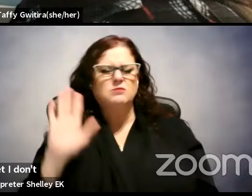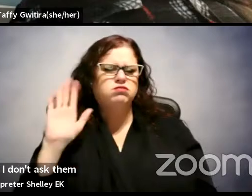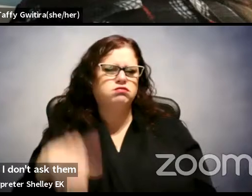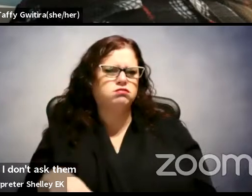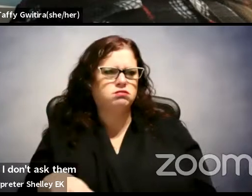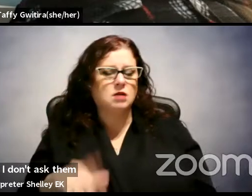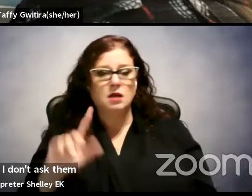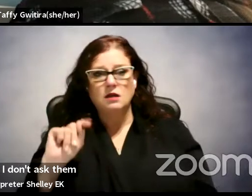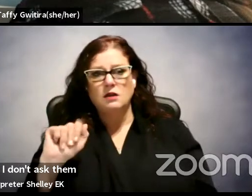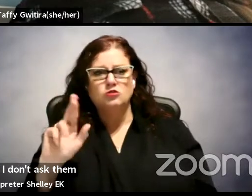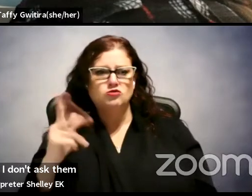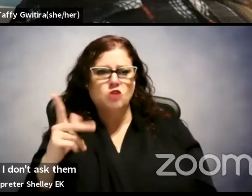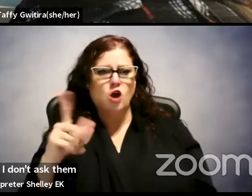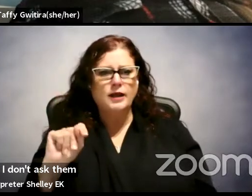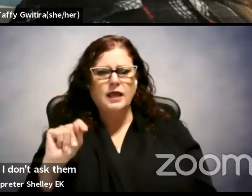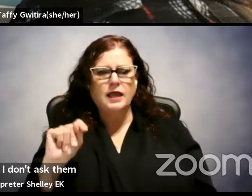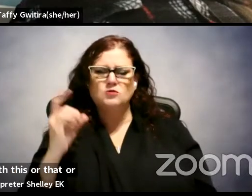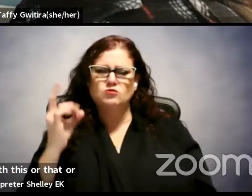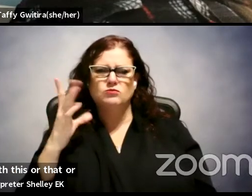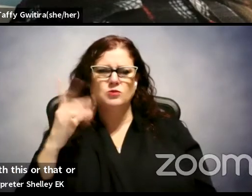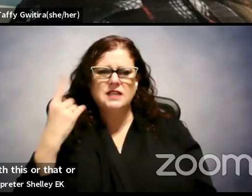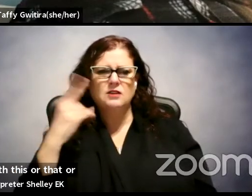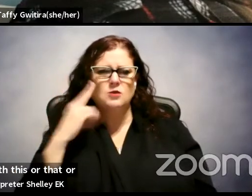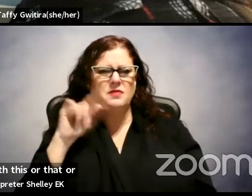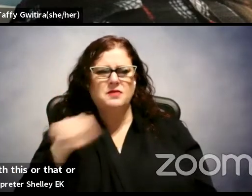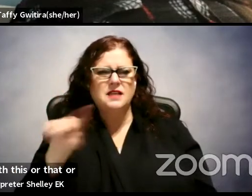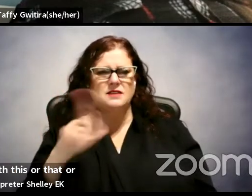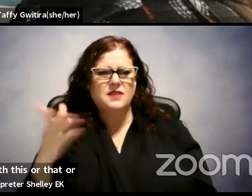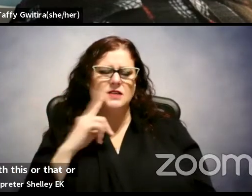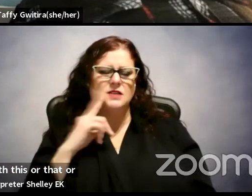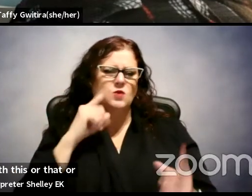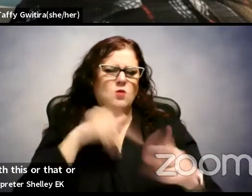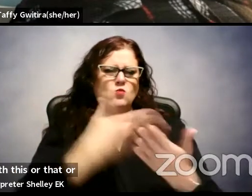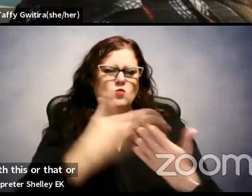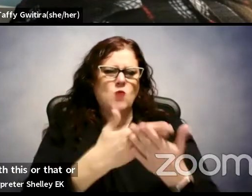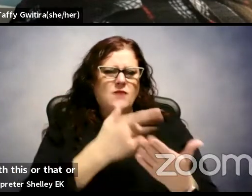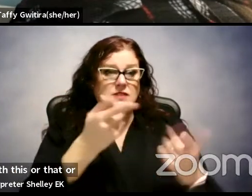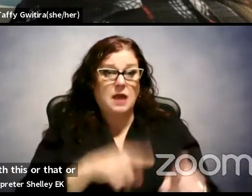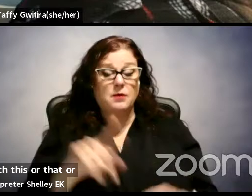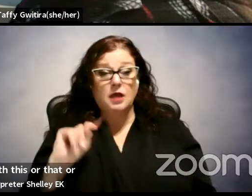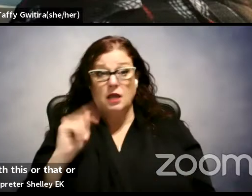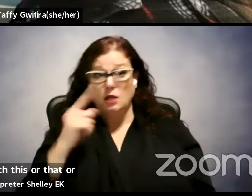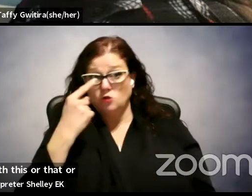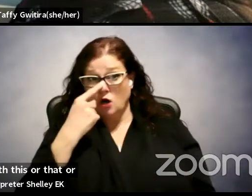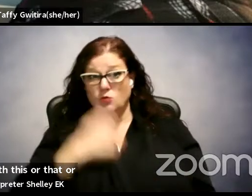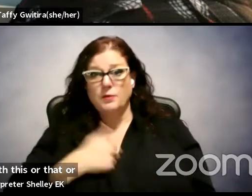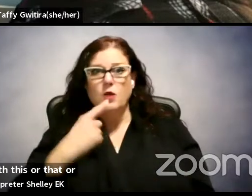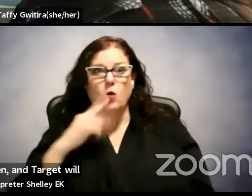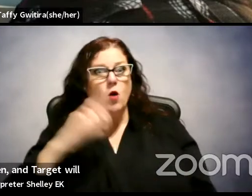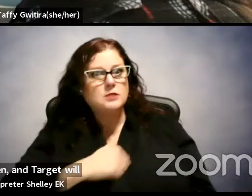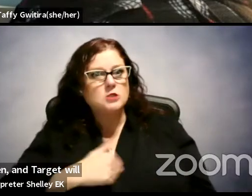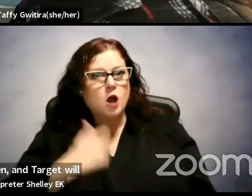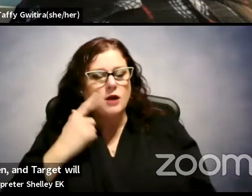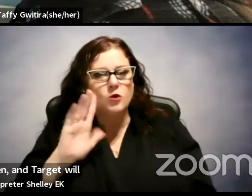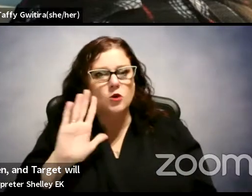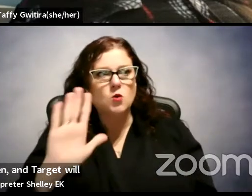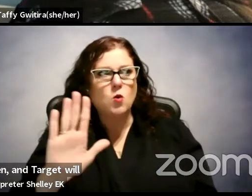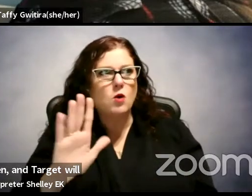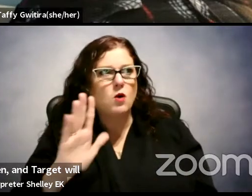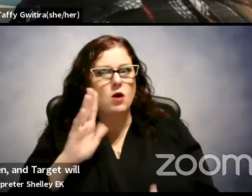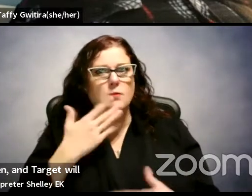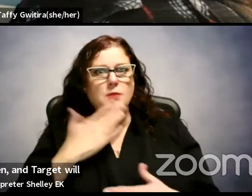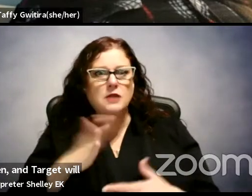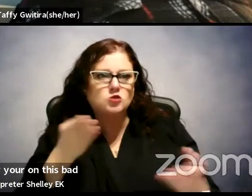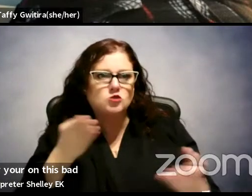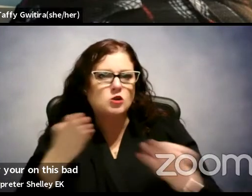Target is ridiculous with this or that, or when I went, this happened, and Target will sometimes reply, oh, I'm sorry for your this bad